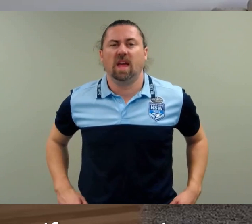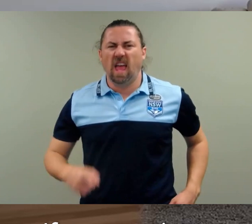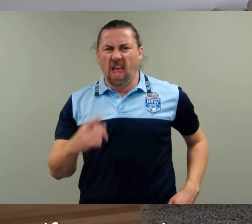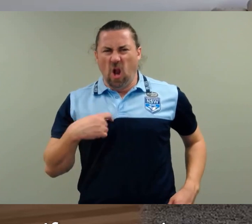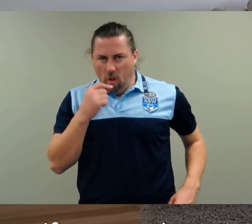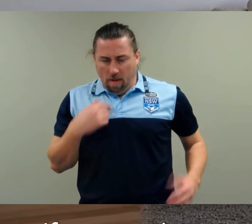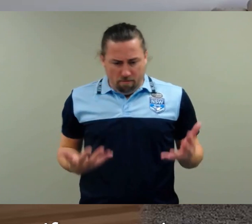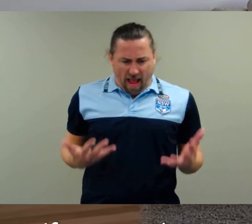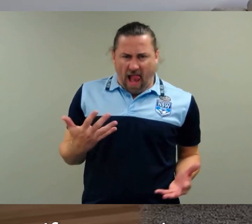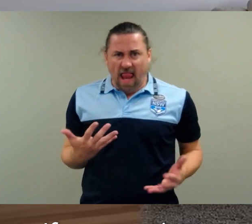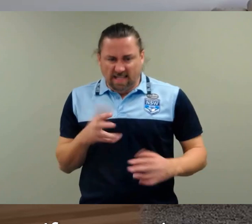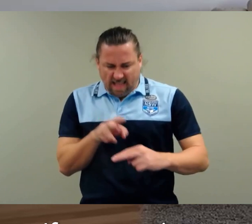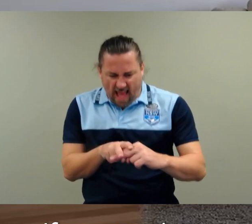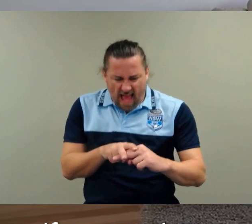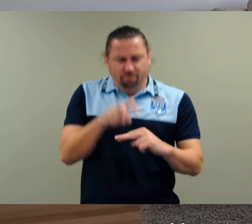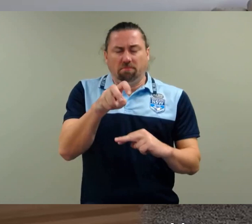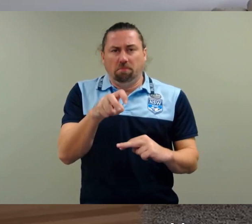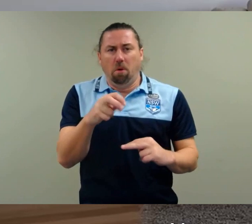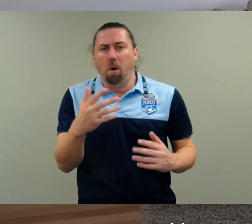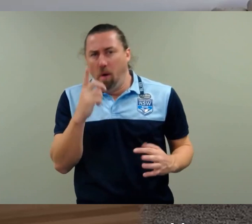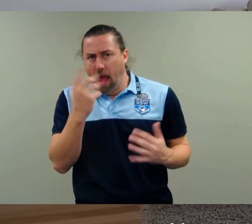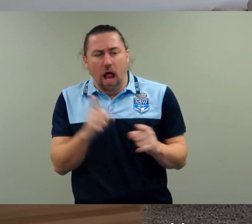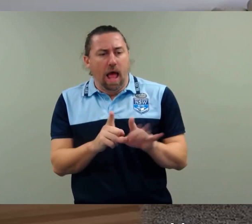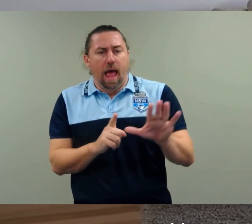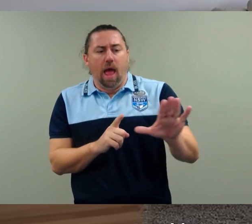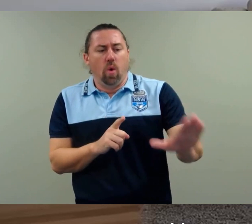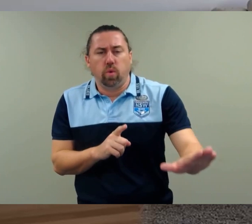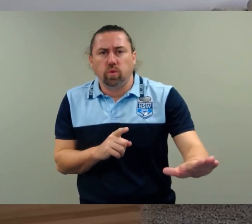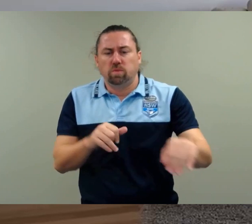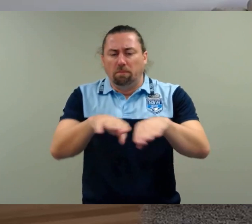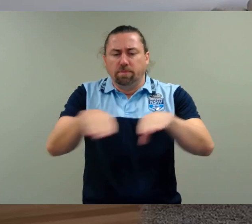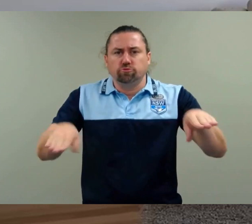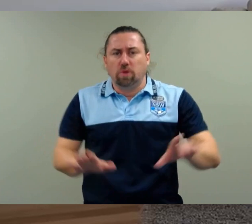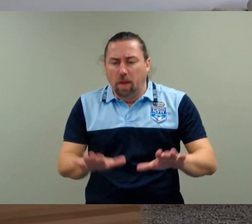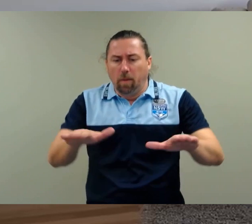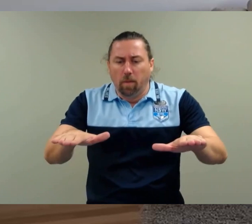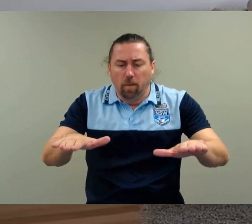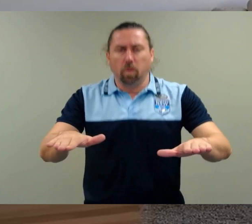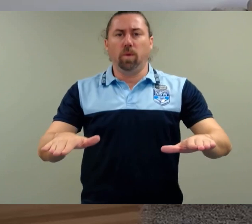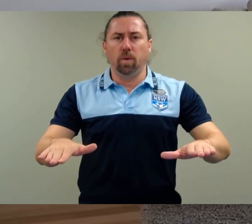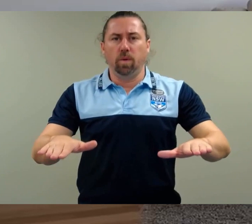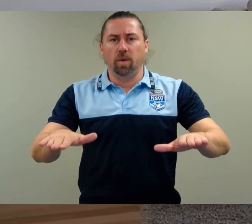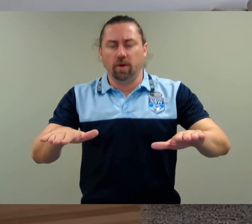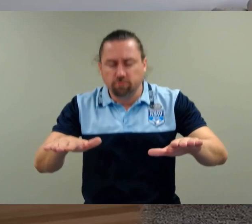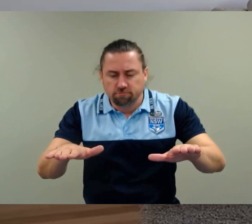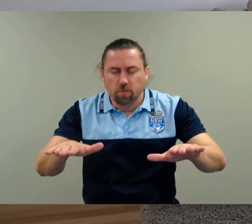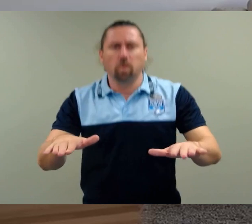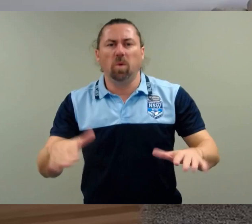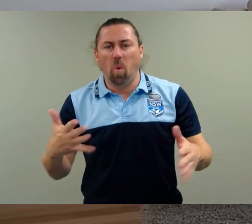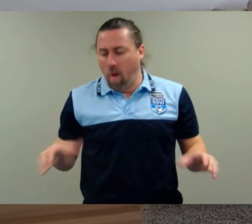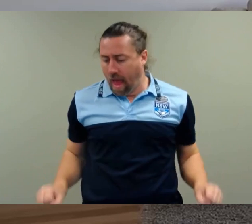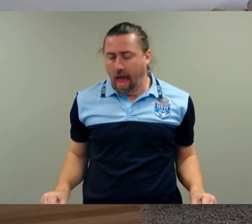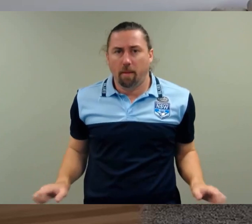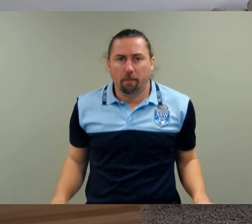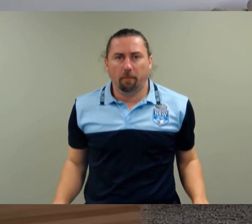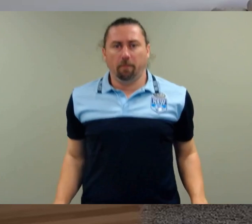require some stability when standing from a chair, you can gently place your hands on the bench, rail, frame, or armrest